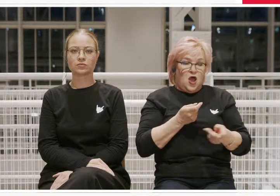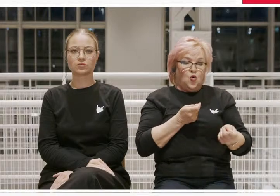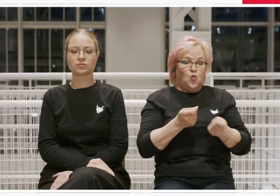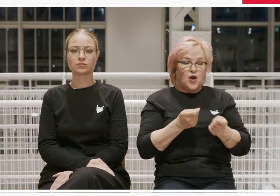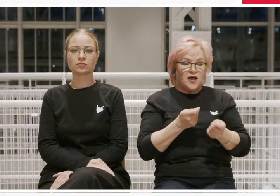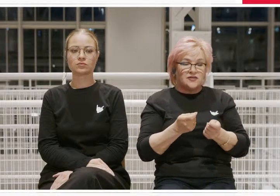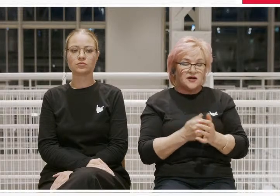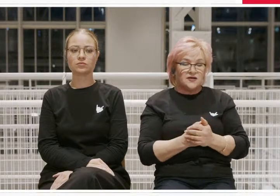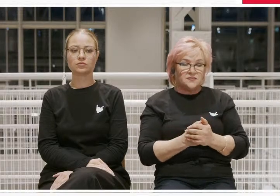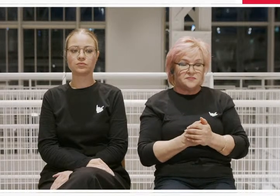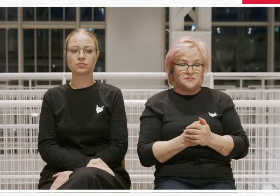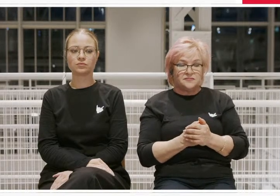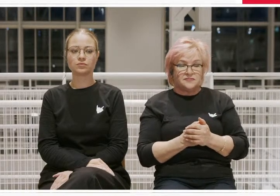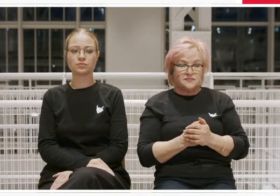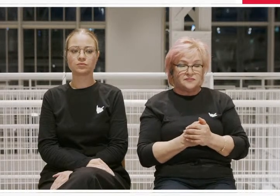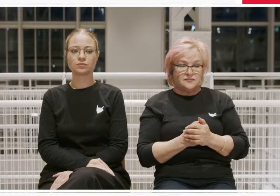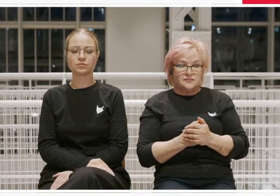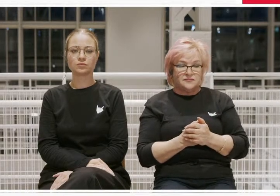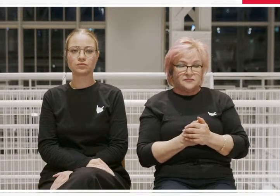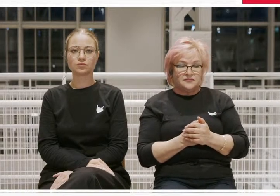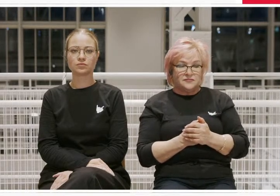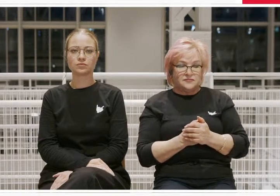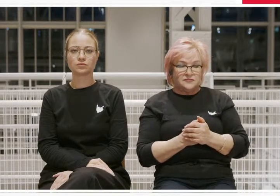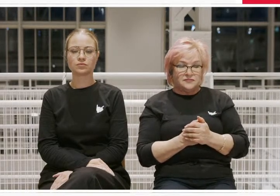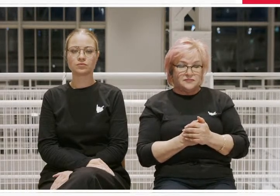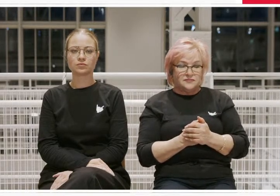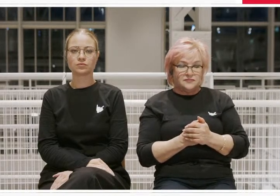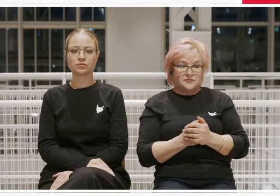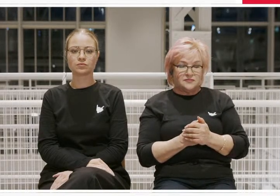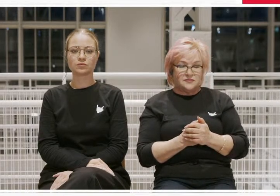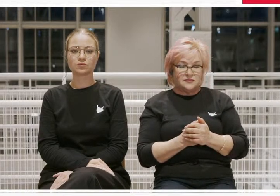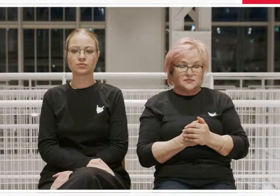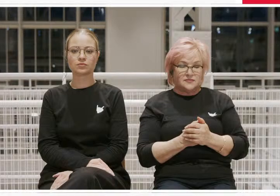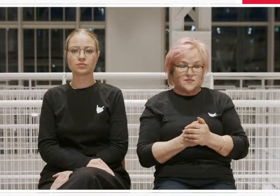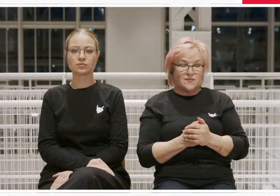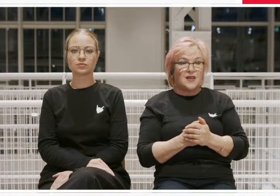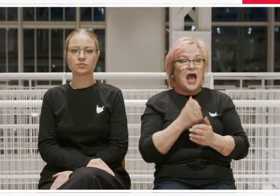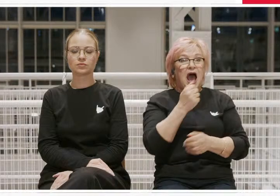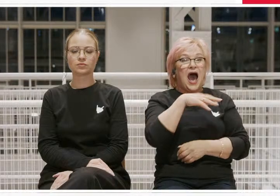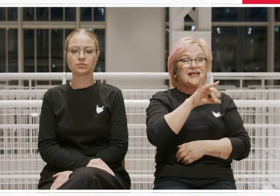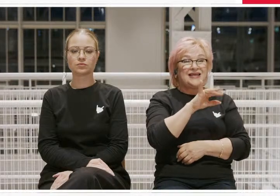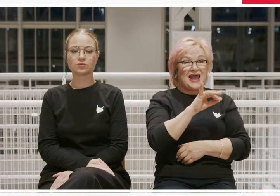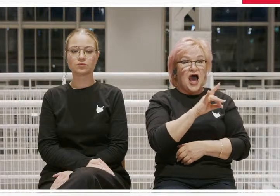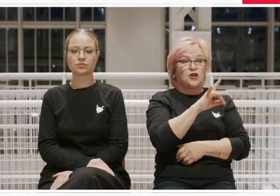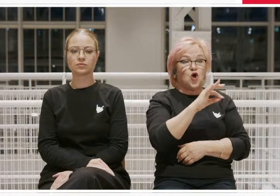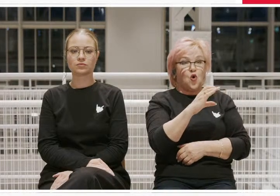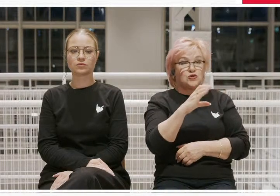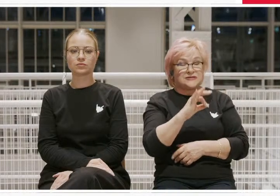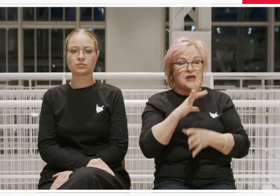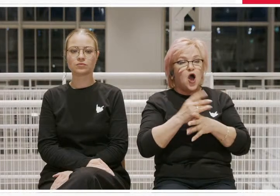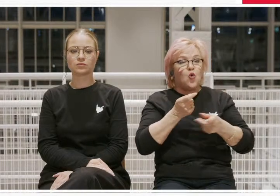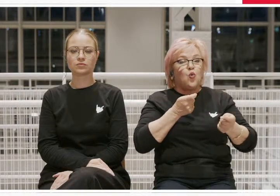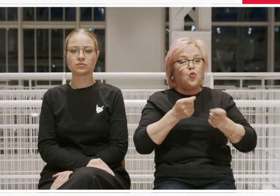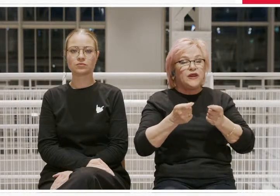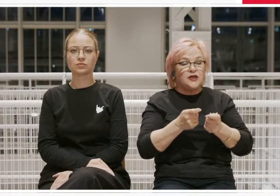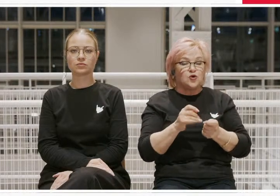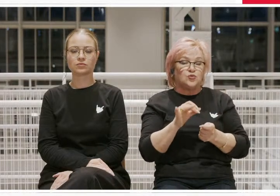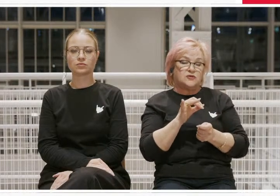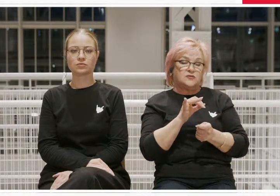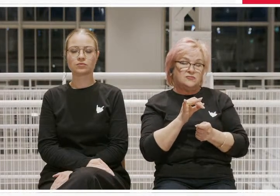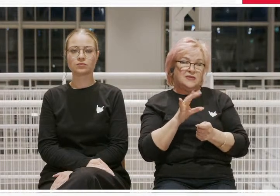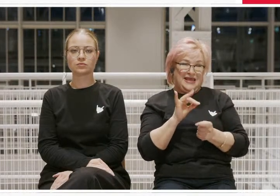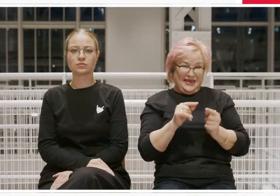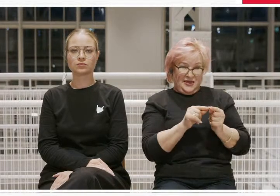of this upcoming edition of the Venice Biennial as well. So this edition took place in 2